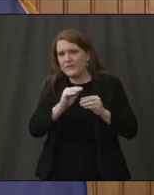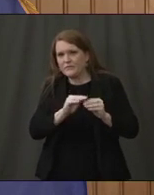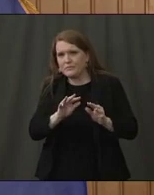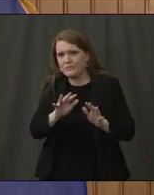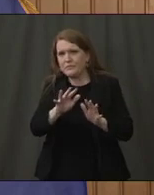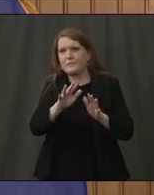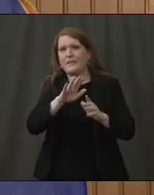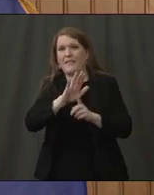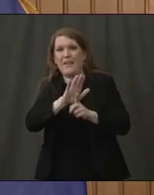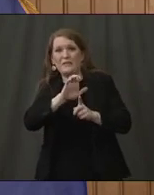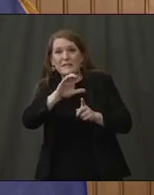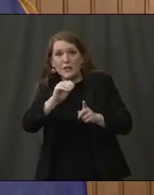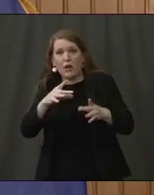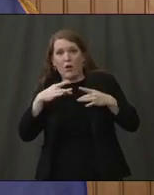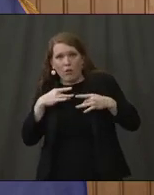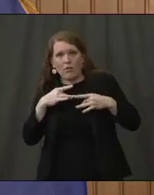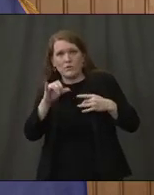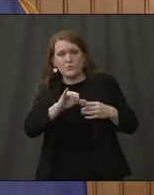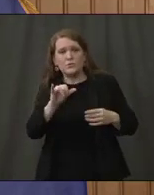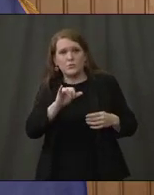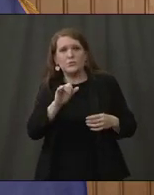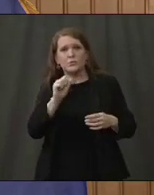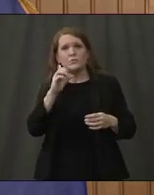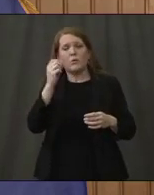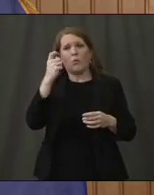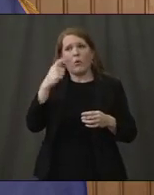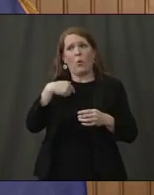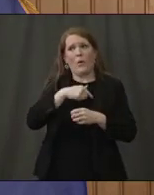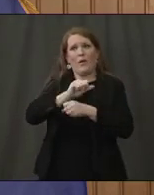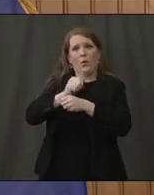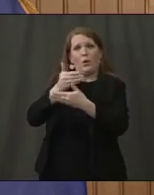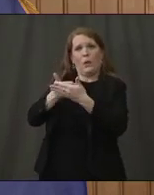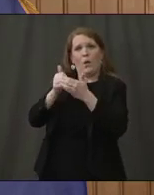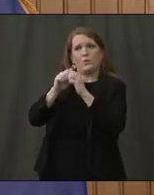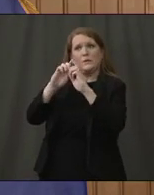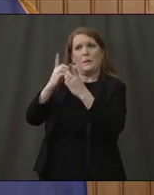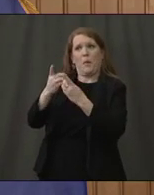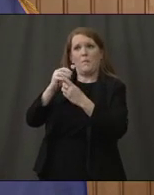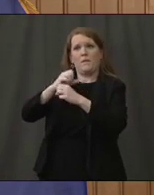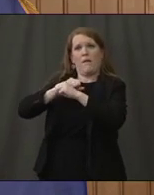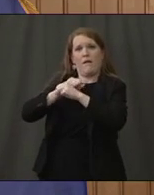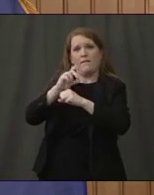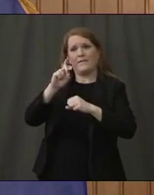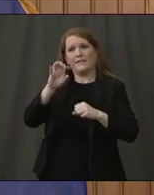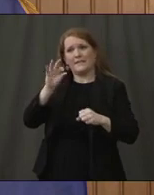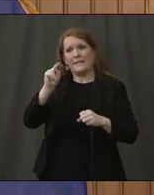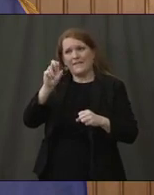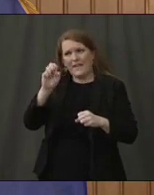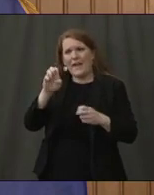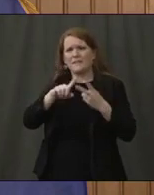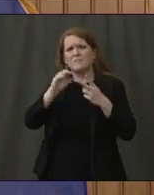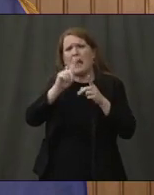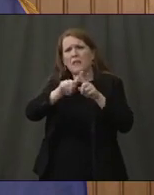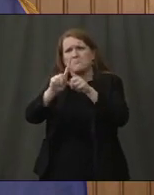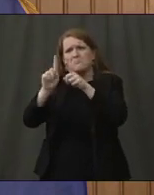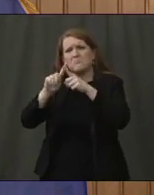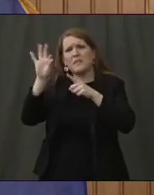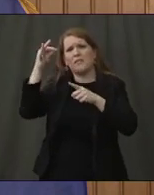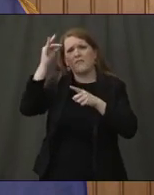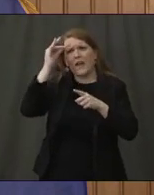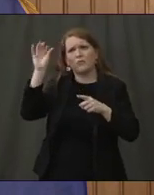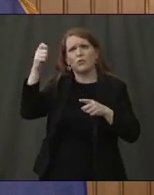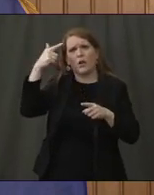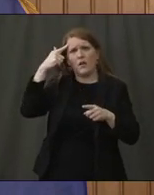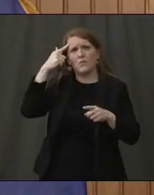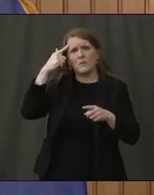we work closely with Defense as well as others in the federal government. We tell Secretary Esper, look, when it comes to